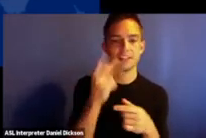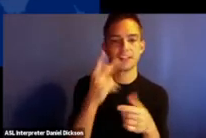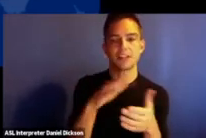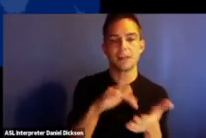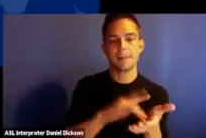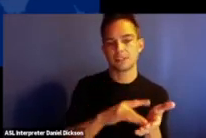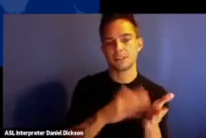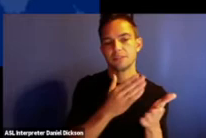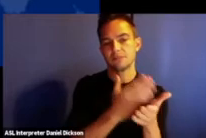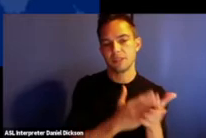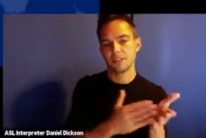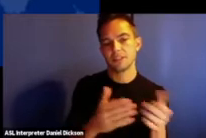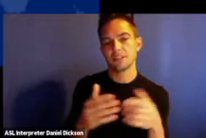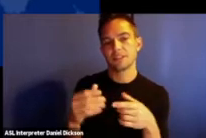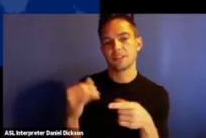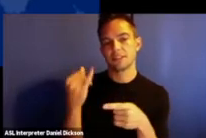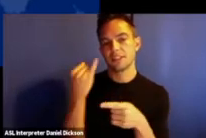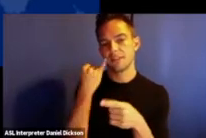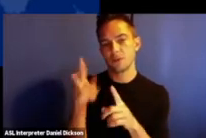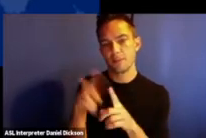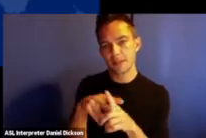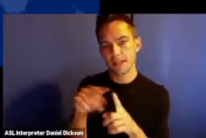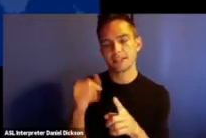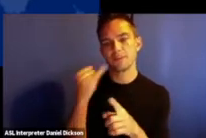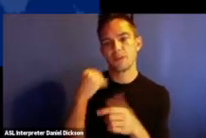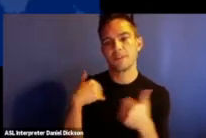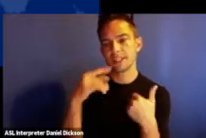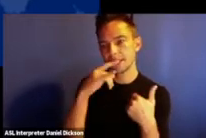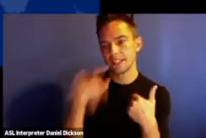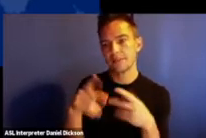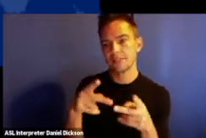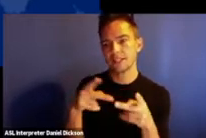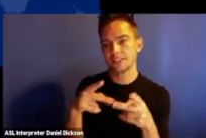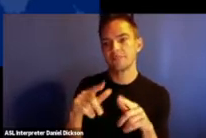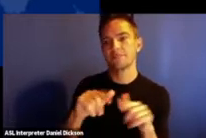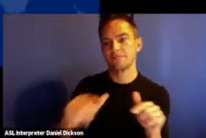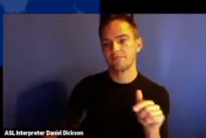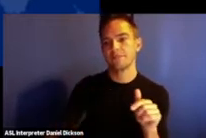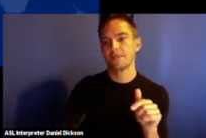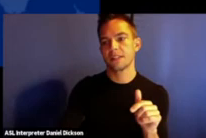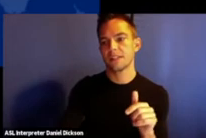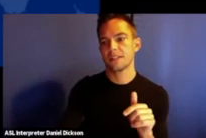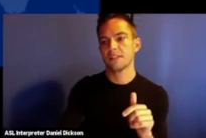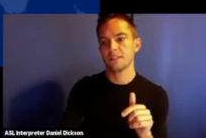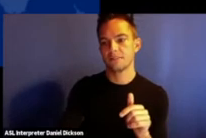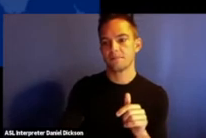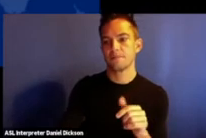more of the, if you have a client, if you have a kid in that position in that arena. So I'm first going to start off